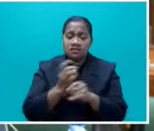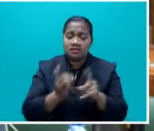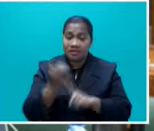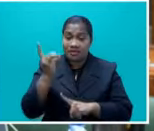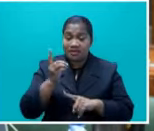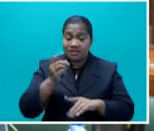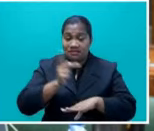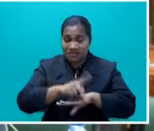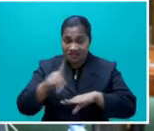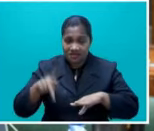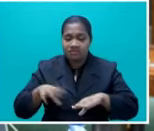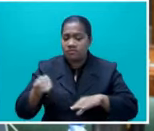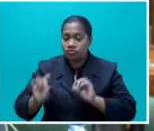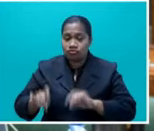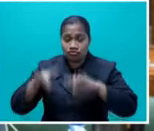he quoted